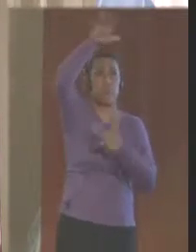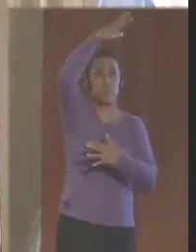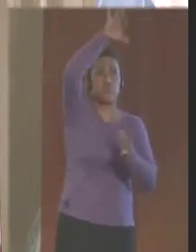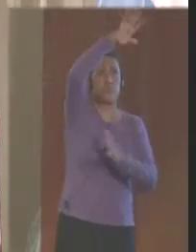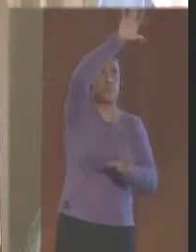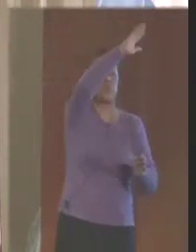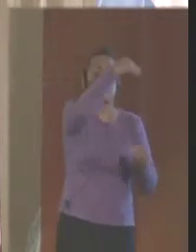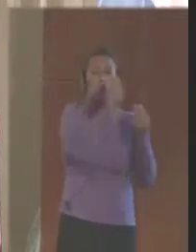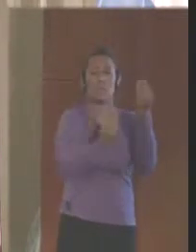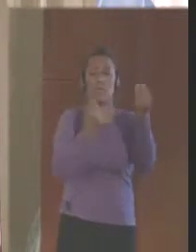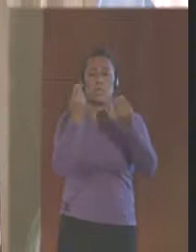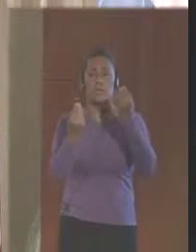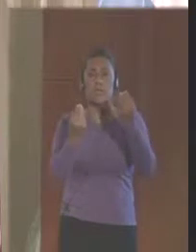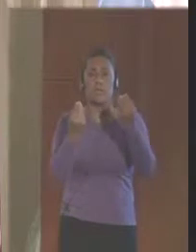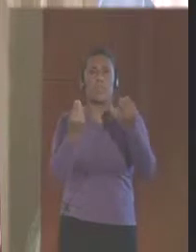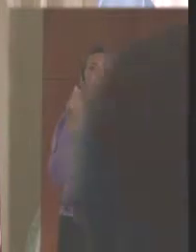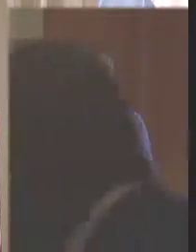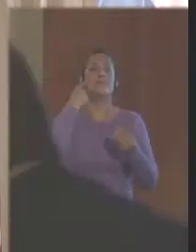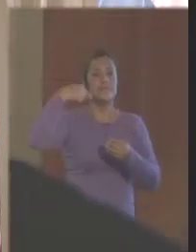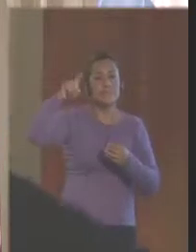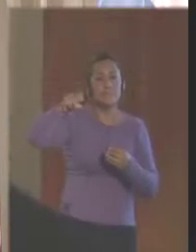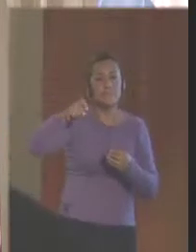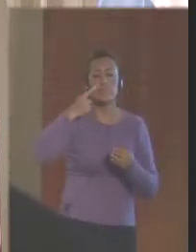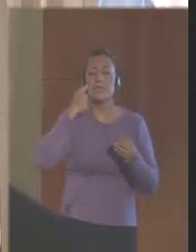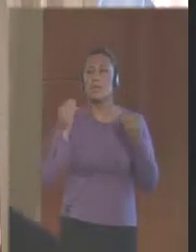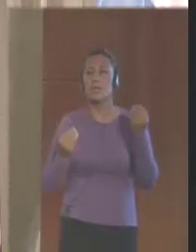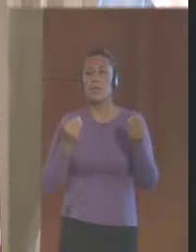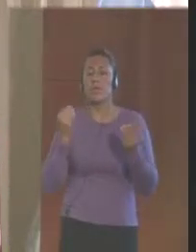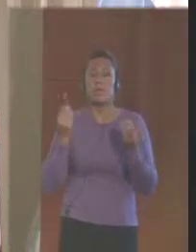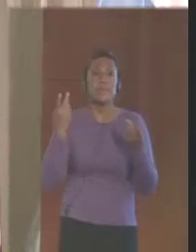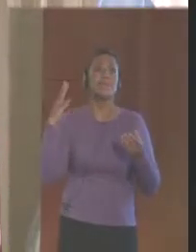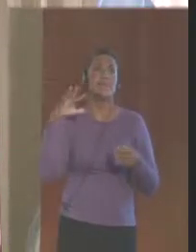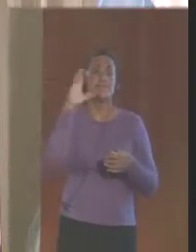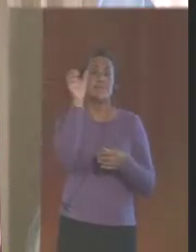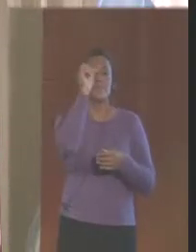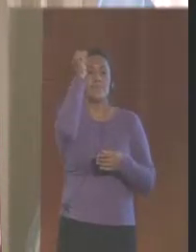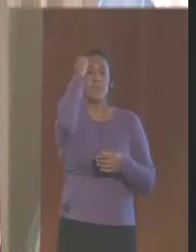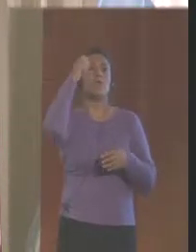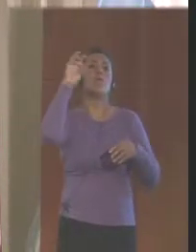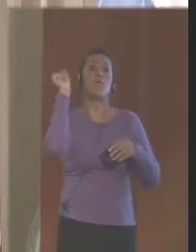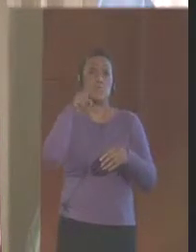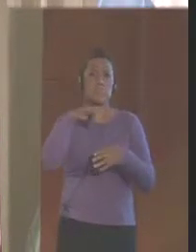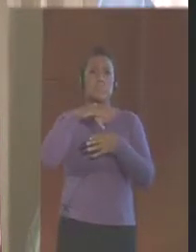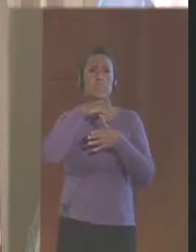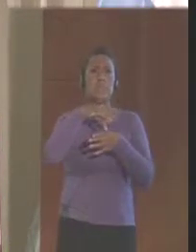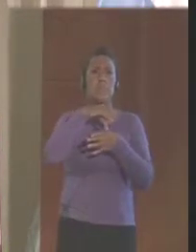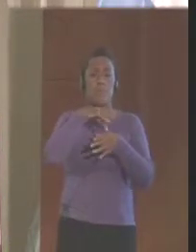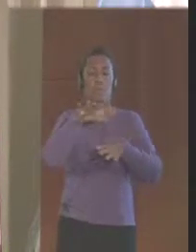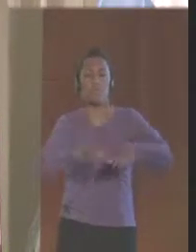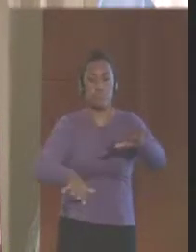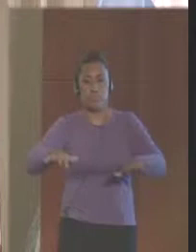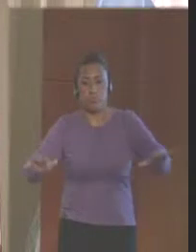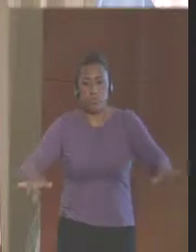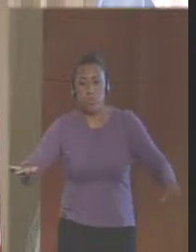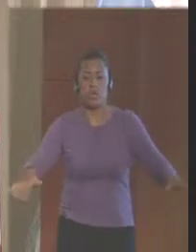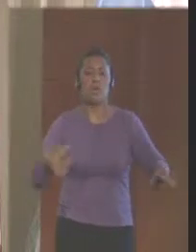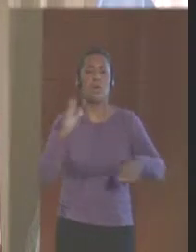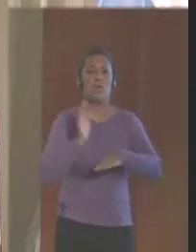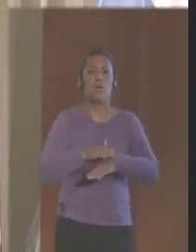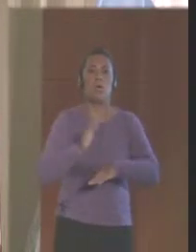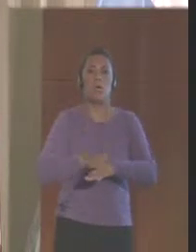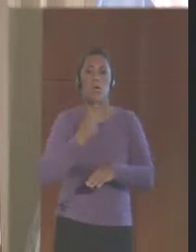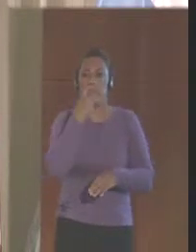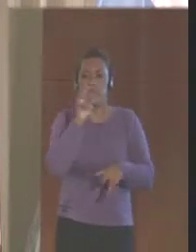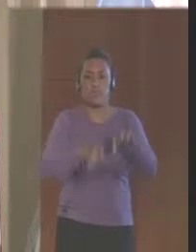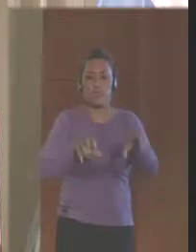seismic risk as a result of the fault lines on which we are located. Risk to